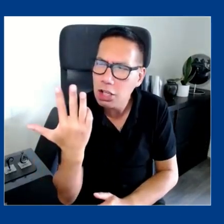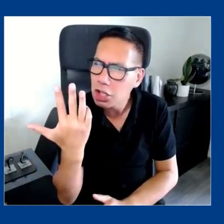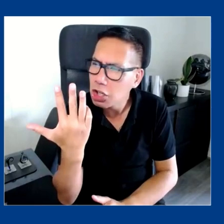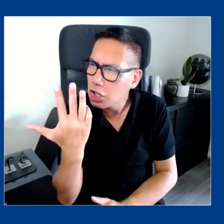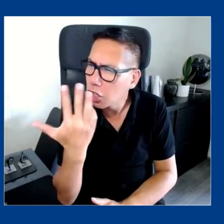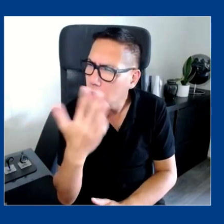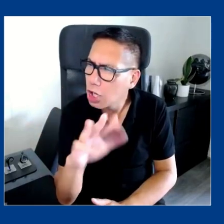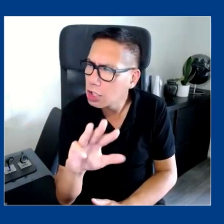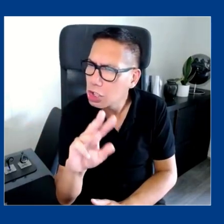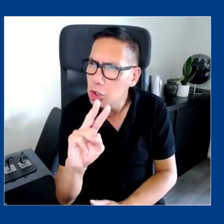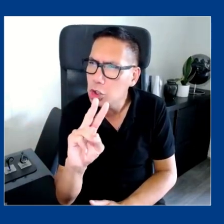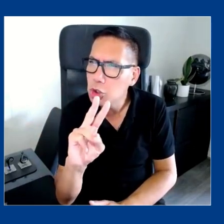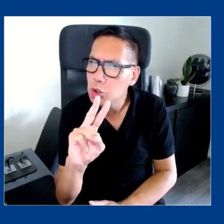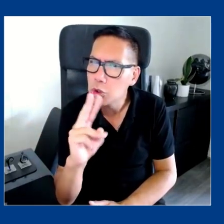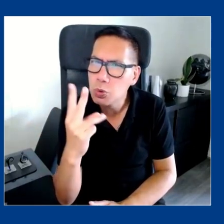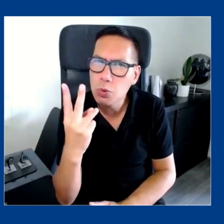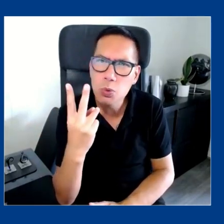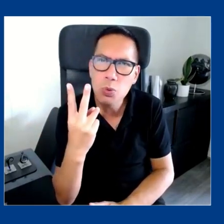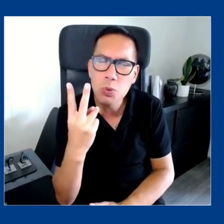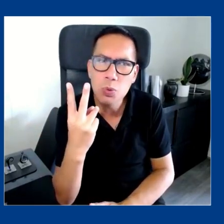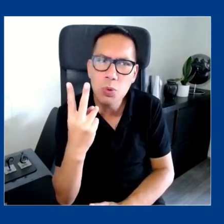1992,